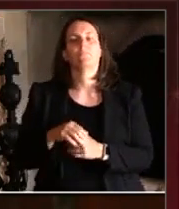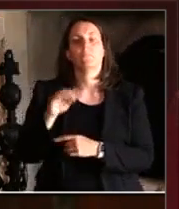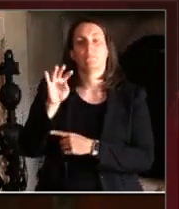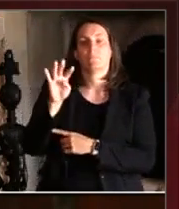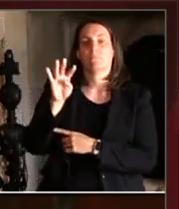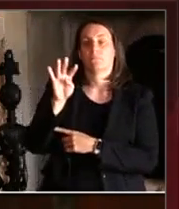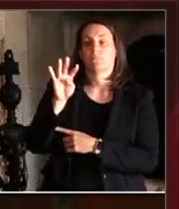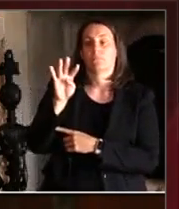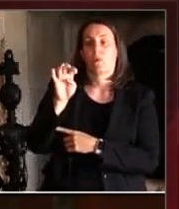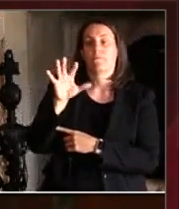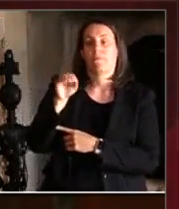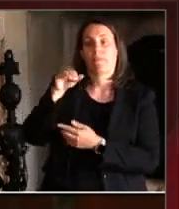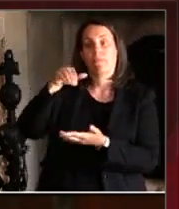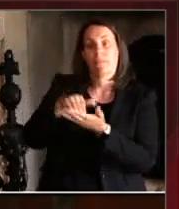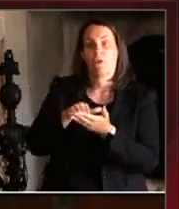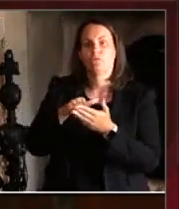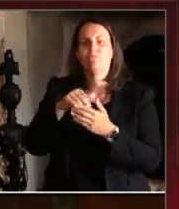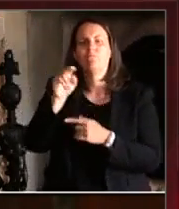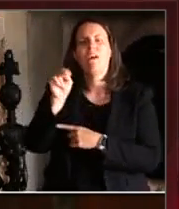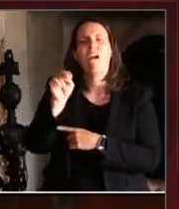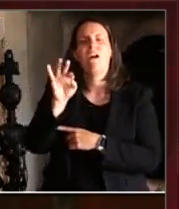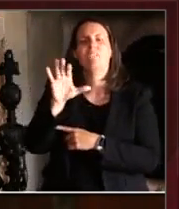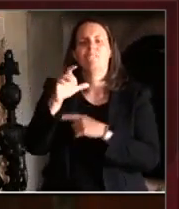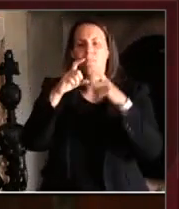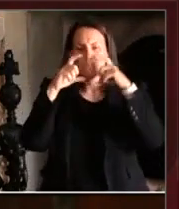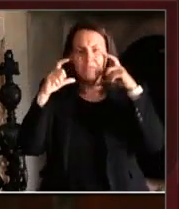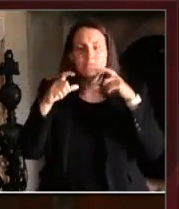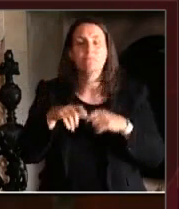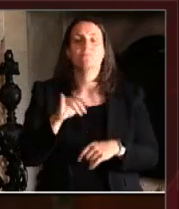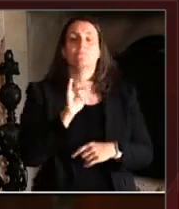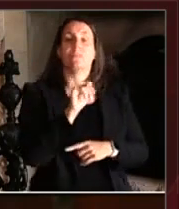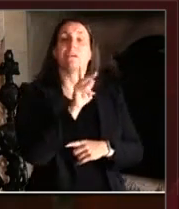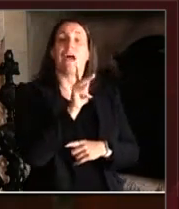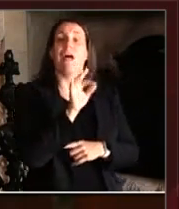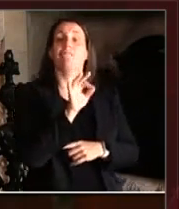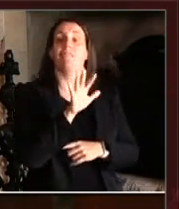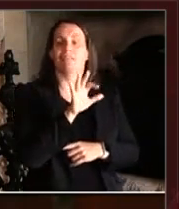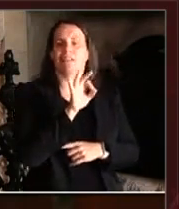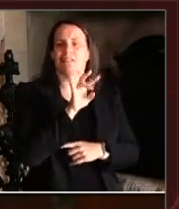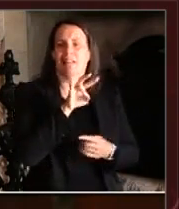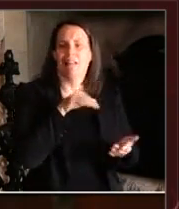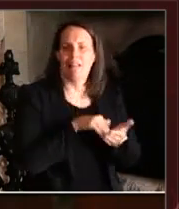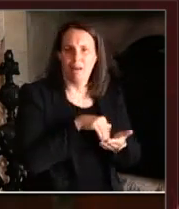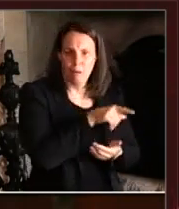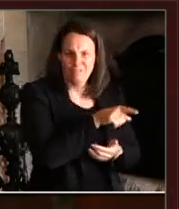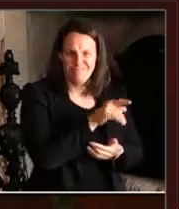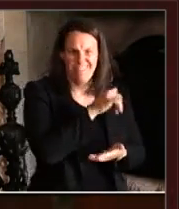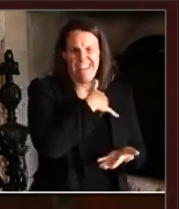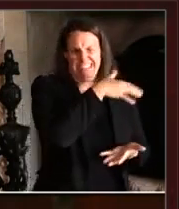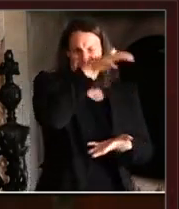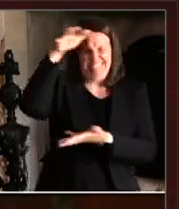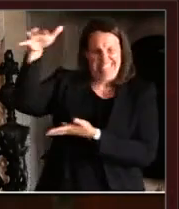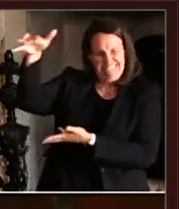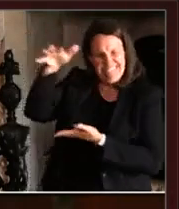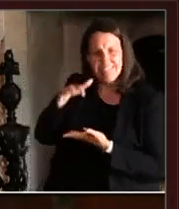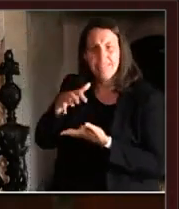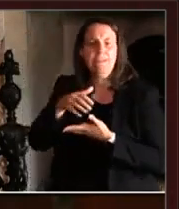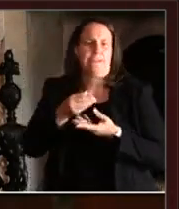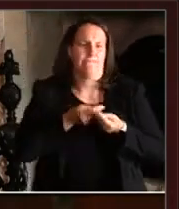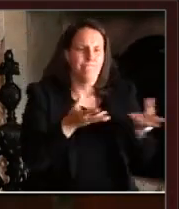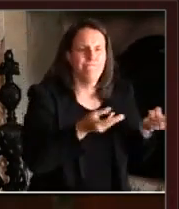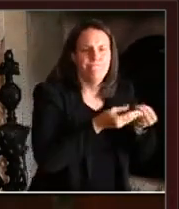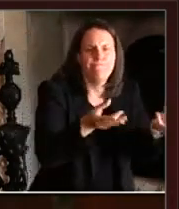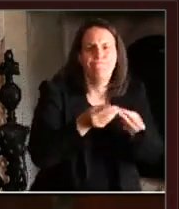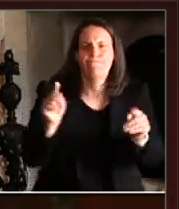97,000 KN95 masks, nearly 8 million medical and surgical masks, and more than 240,000